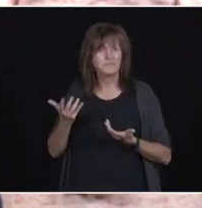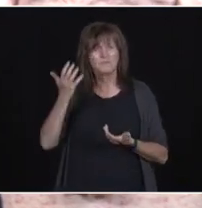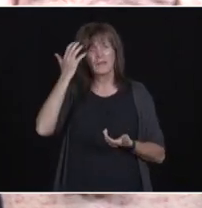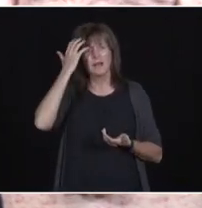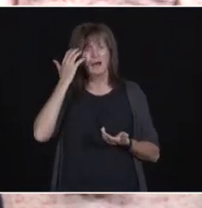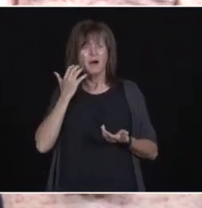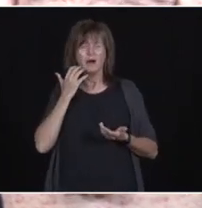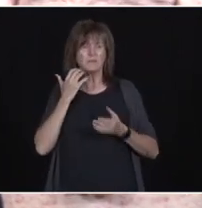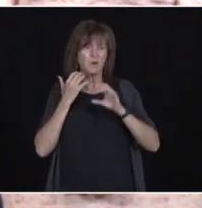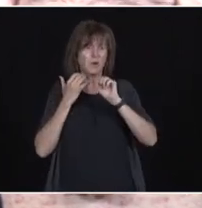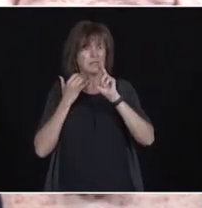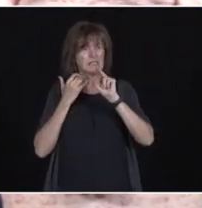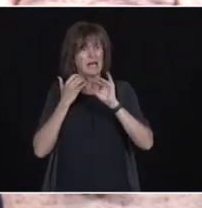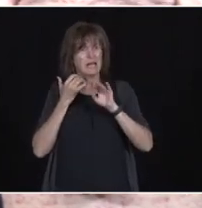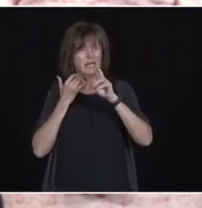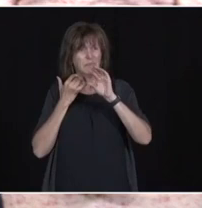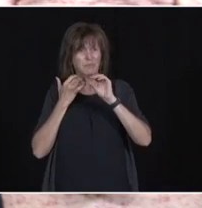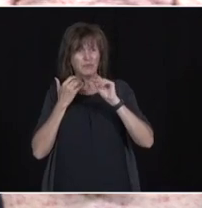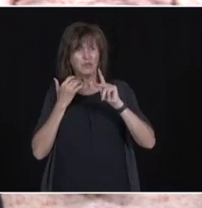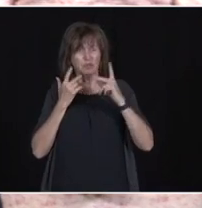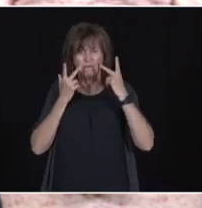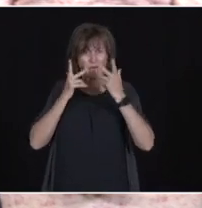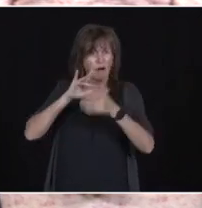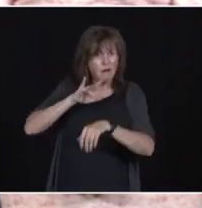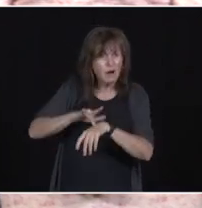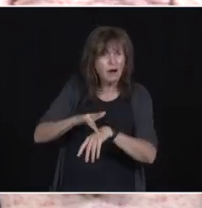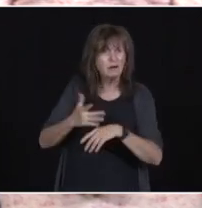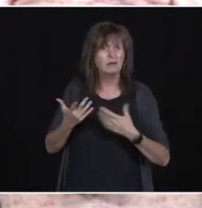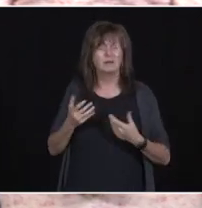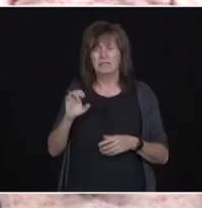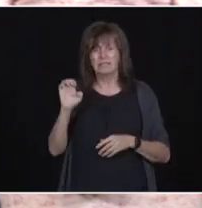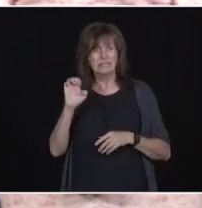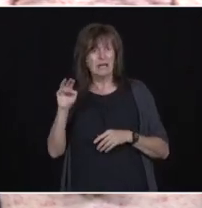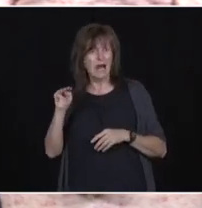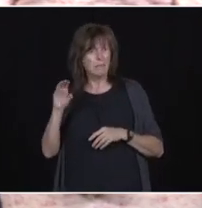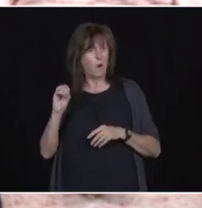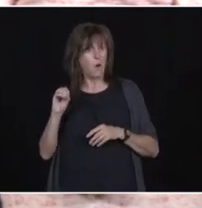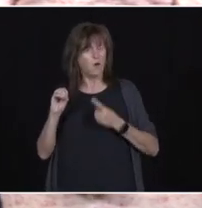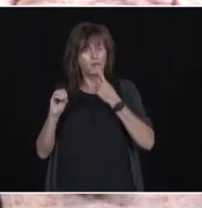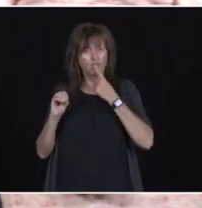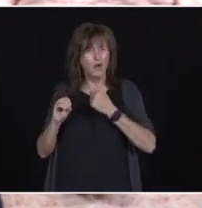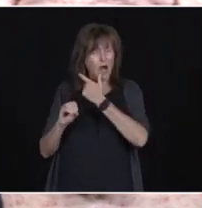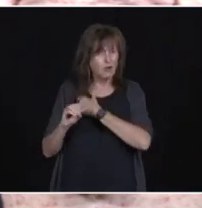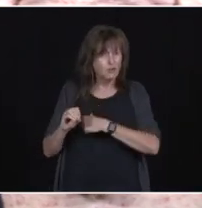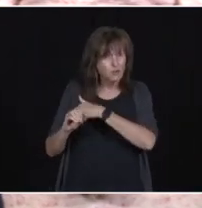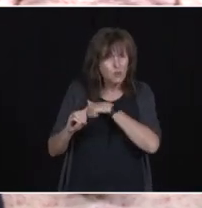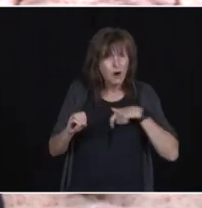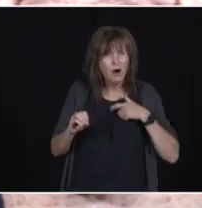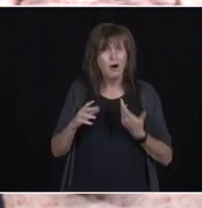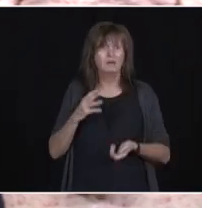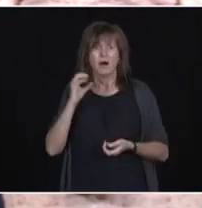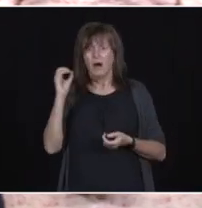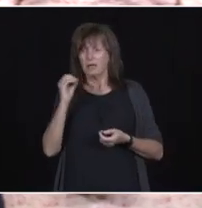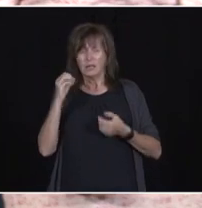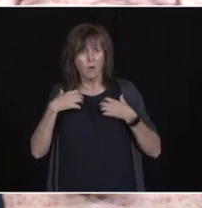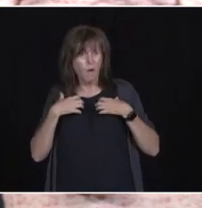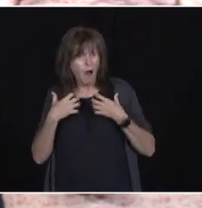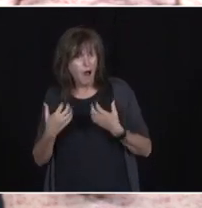mayor. We have EMO, Emergency Management of Ontario. We have Red Cross, Ontario Health, Ontario Provincial Government Labour